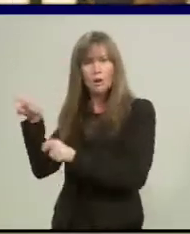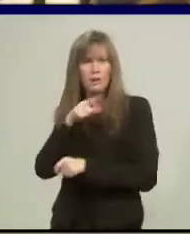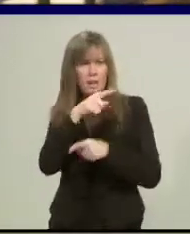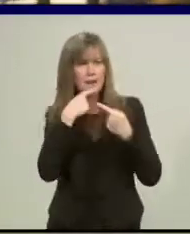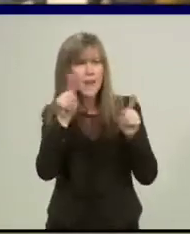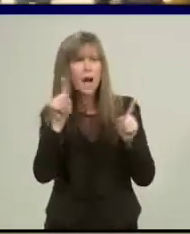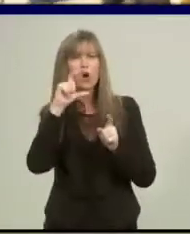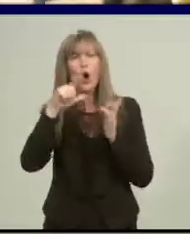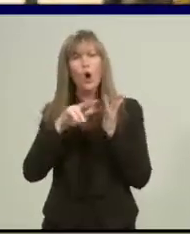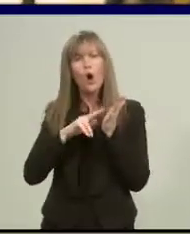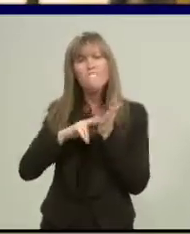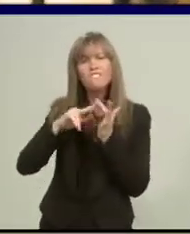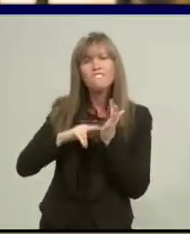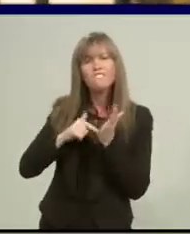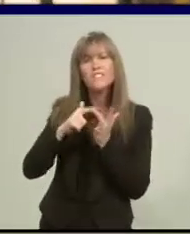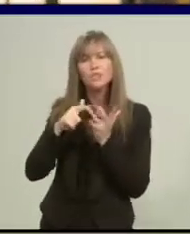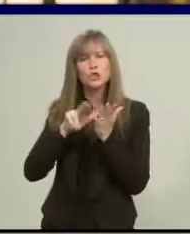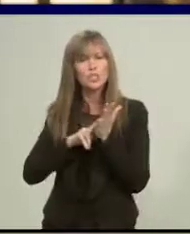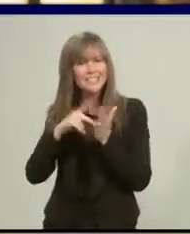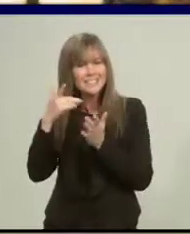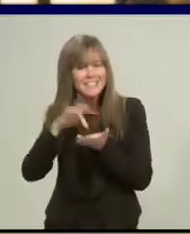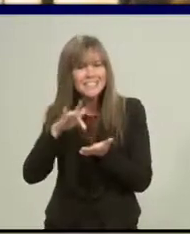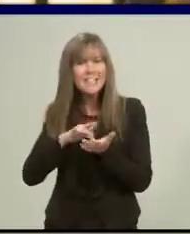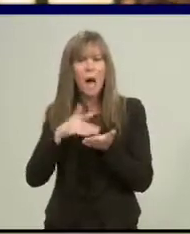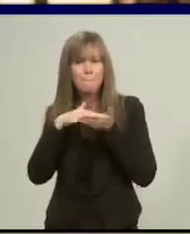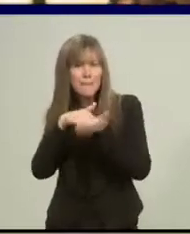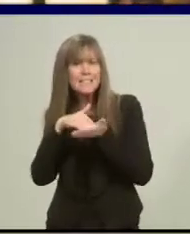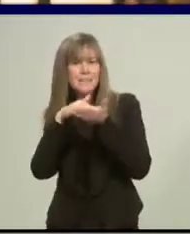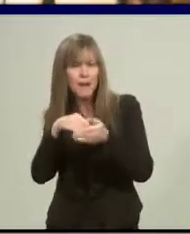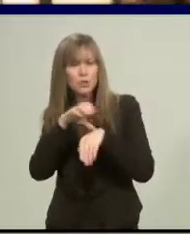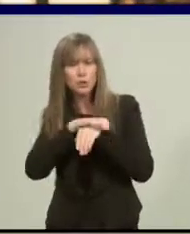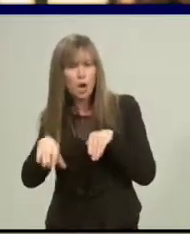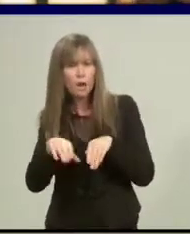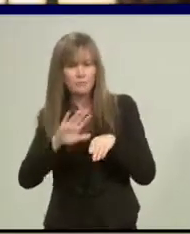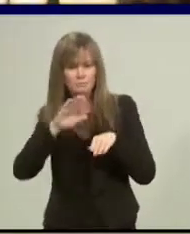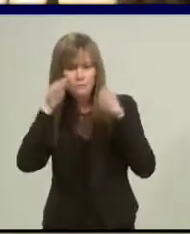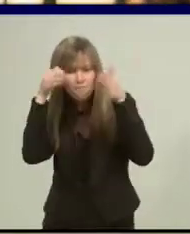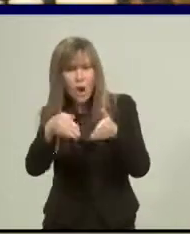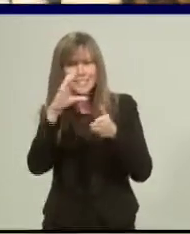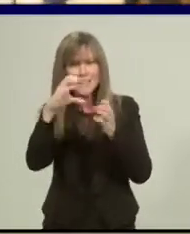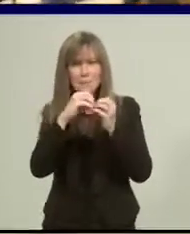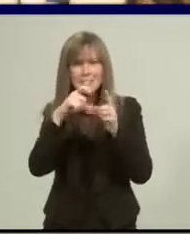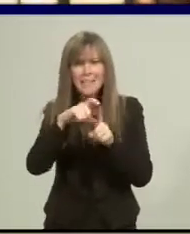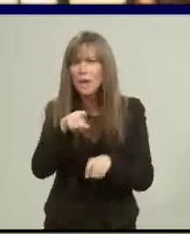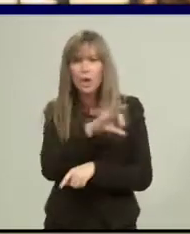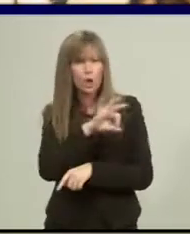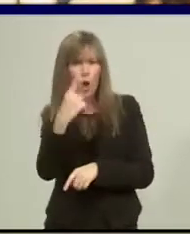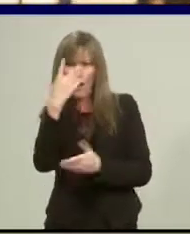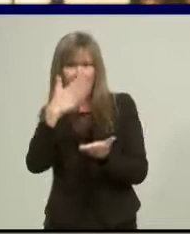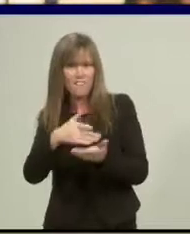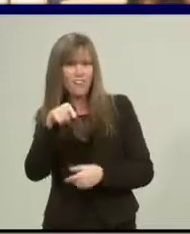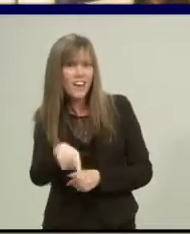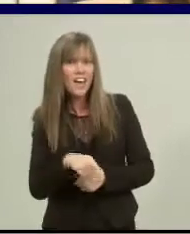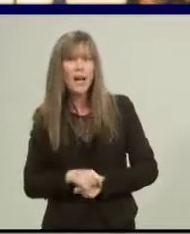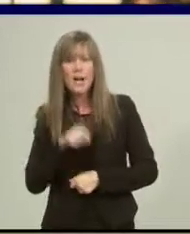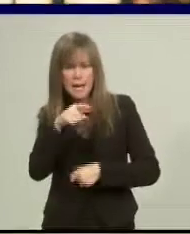announce millions and millions of dollars put in to the CBD where no one lives at all. He'll announce a